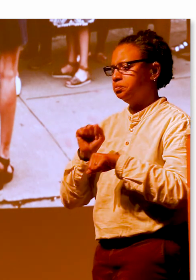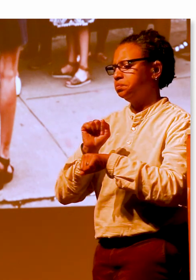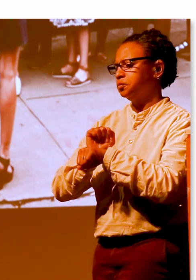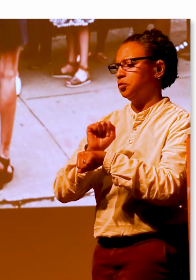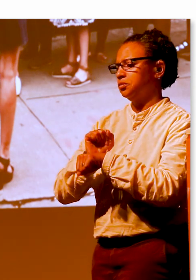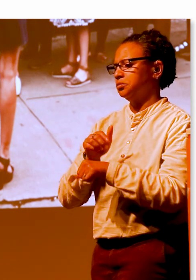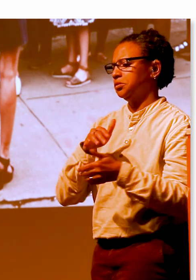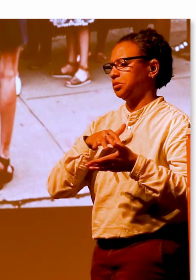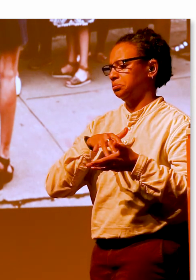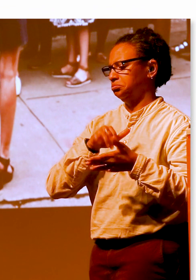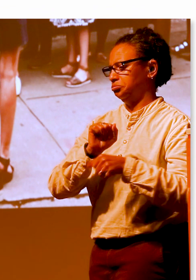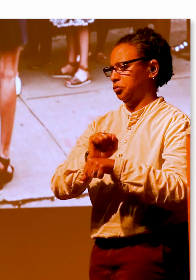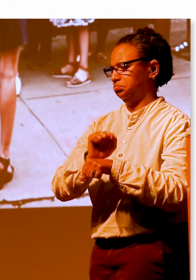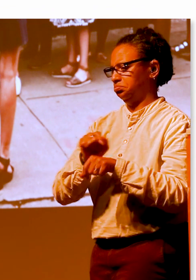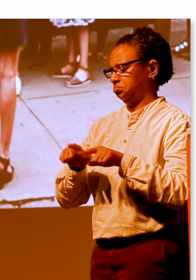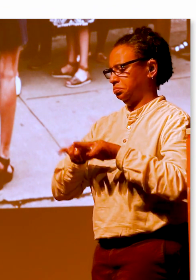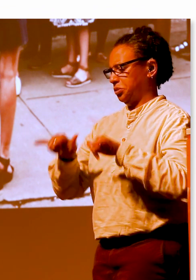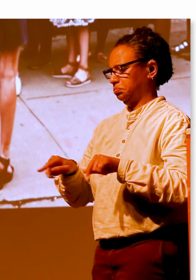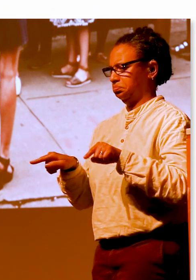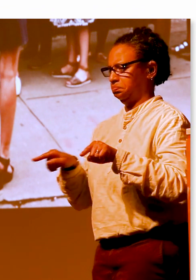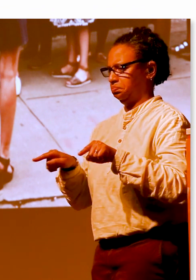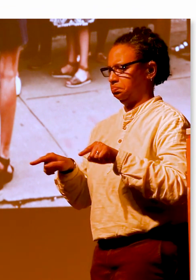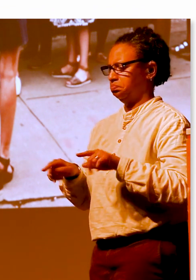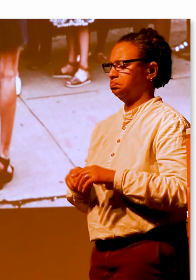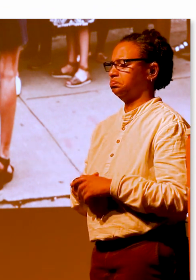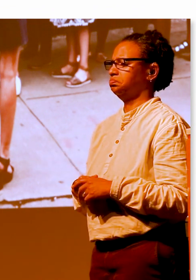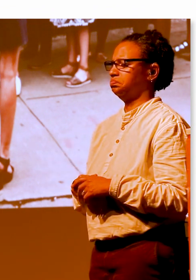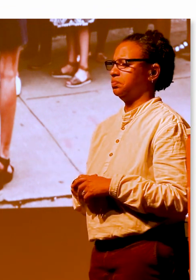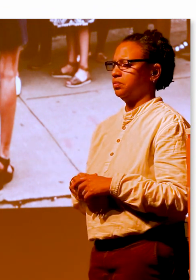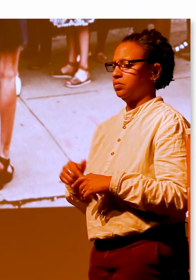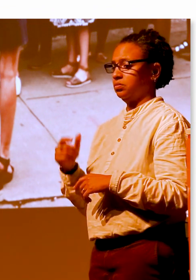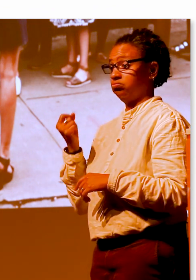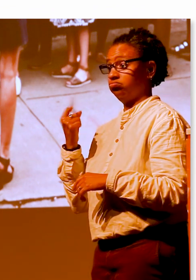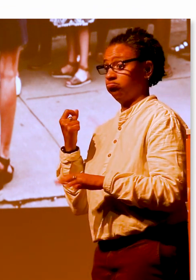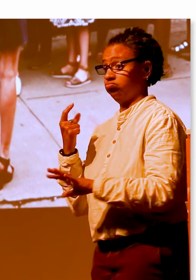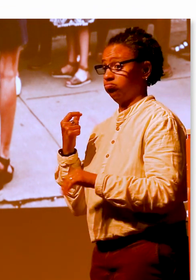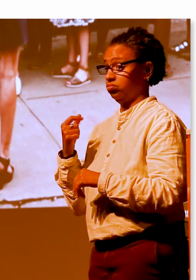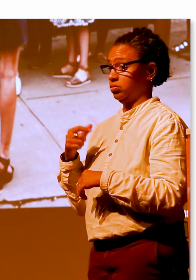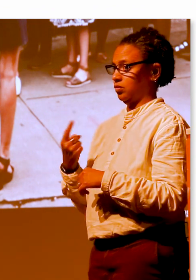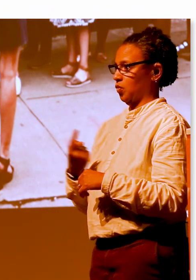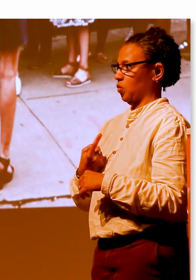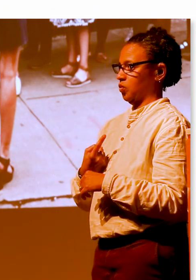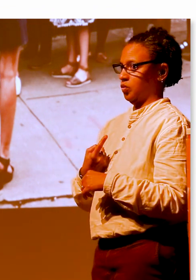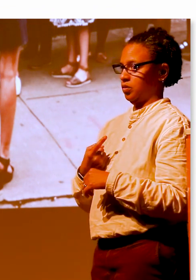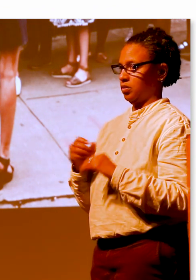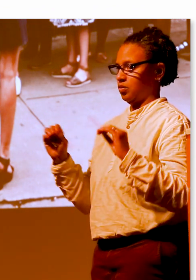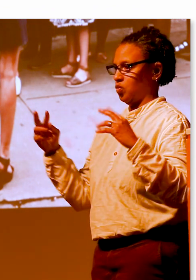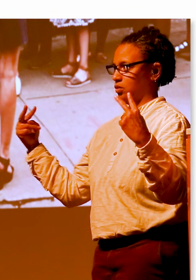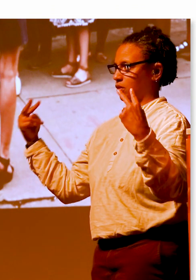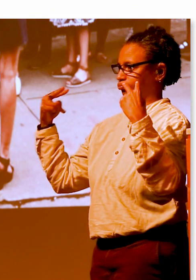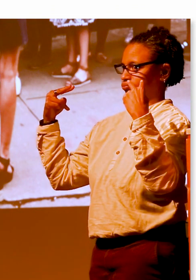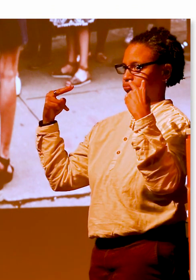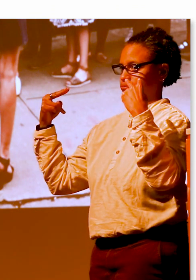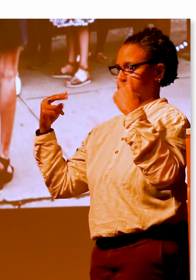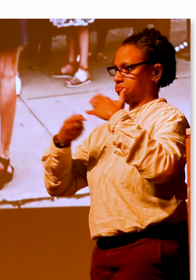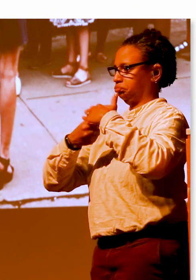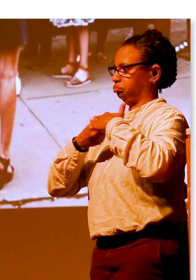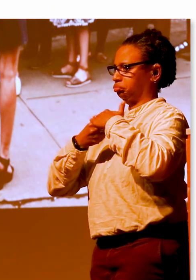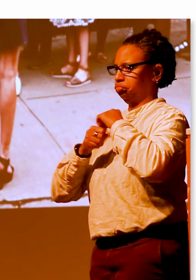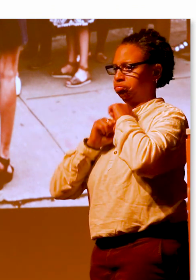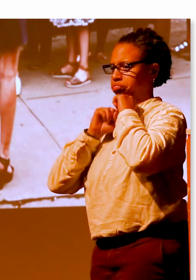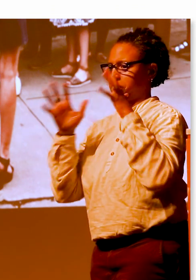I was in an office by myself. I didn't have the pressures of success or failure looming over me. I wasn't, like I said,